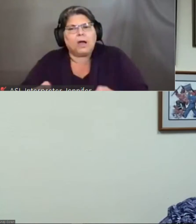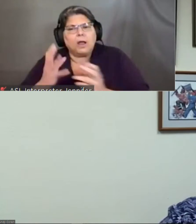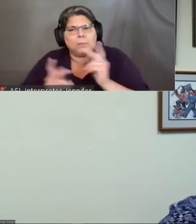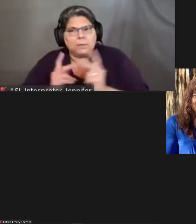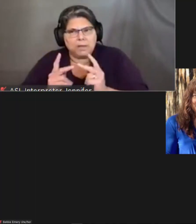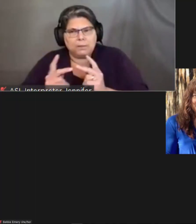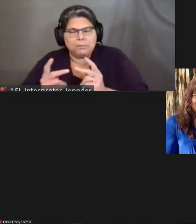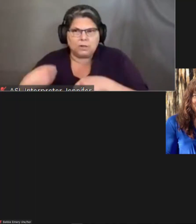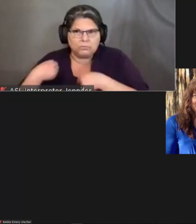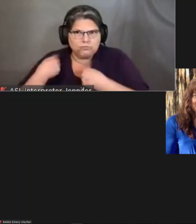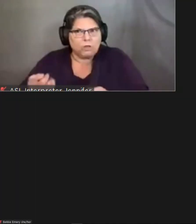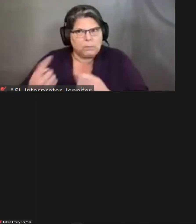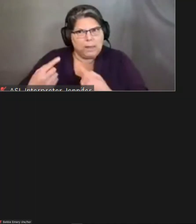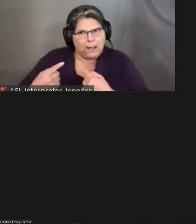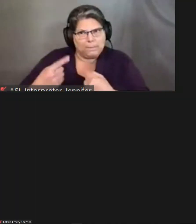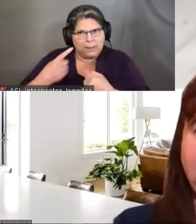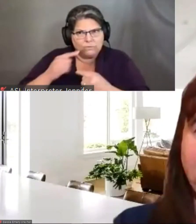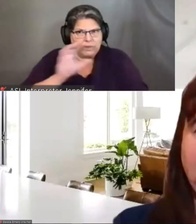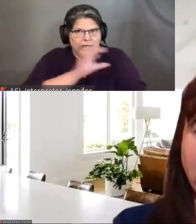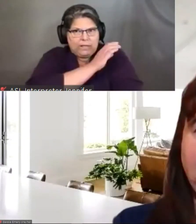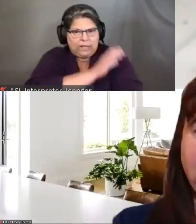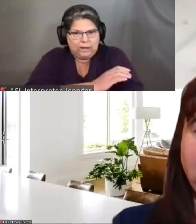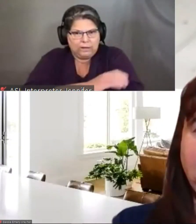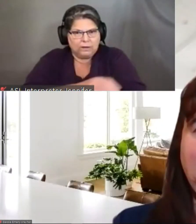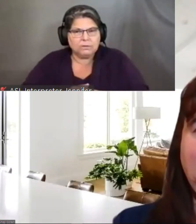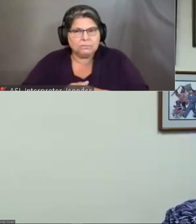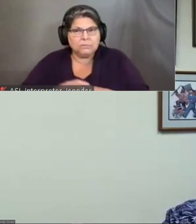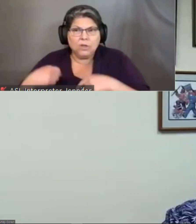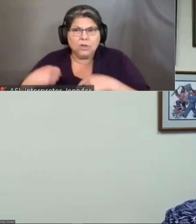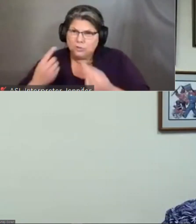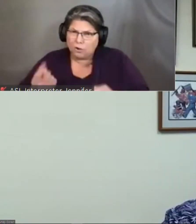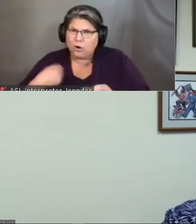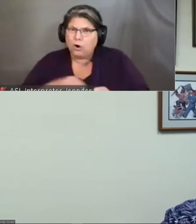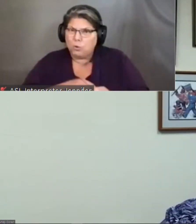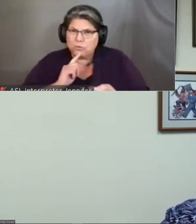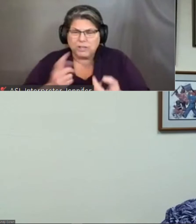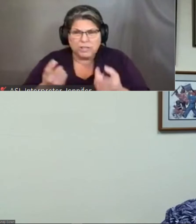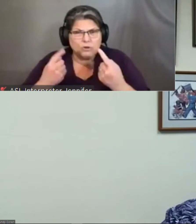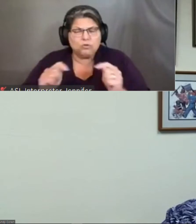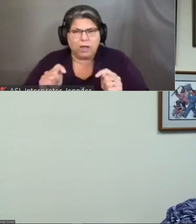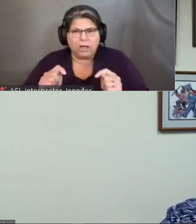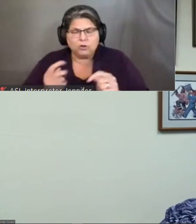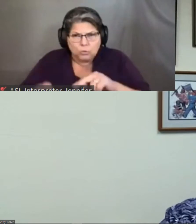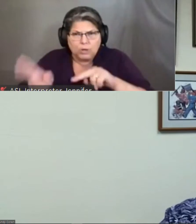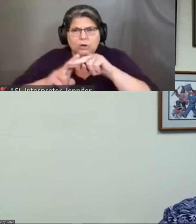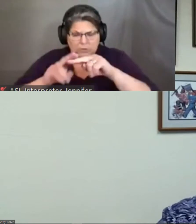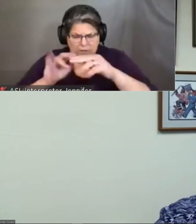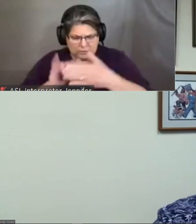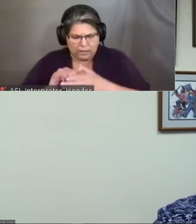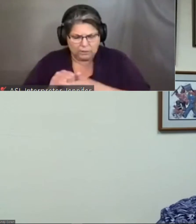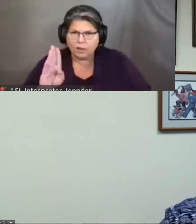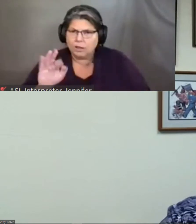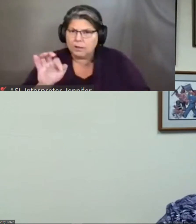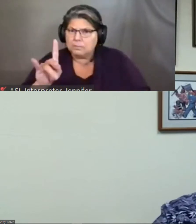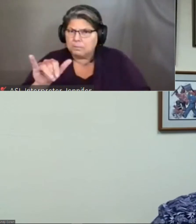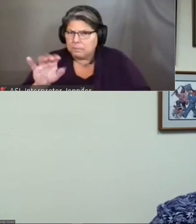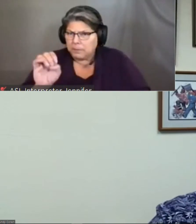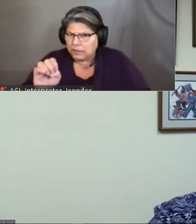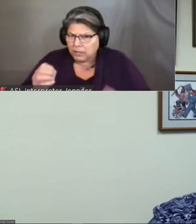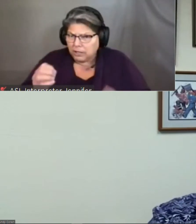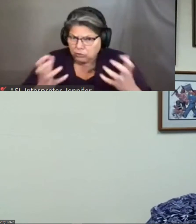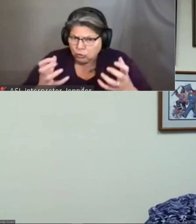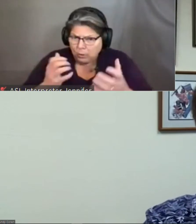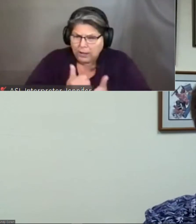who come to those clinics. And so far, we're really trying to increase that. And Becky, if you could help me out, I really appreciate